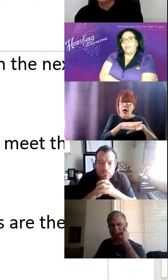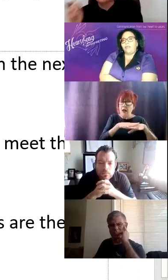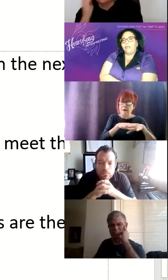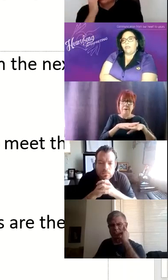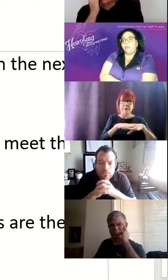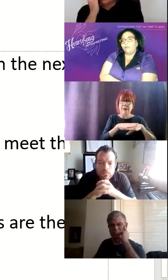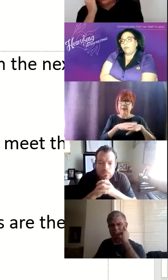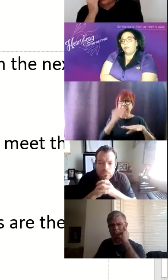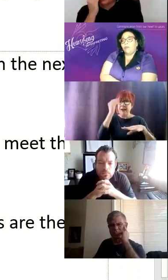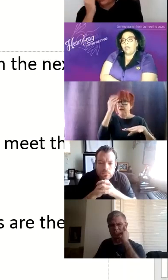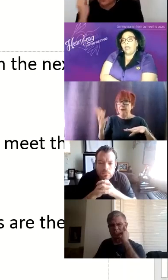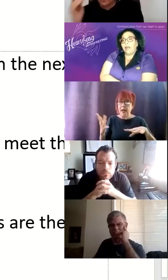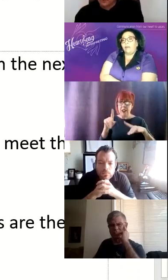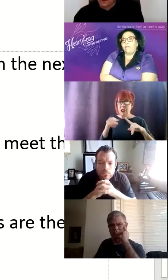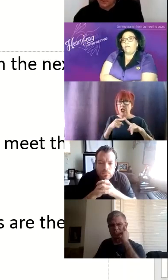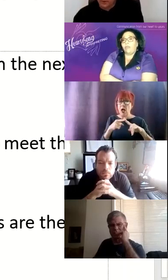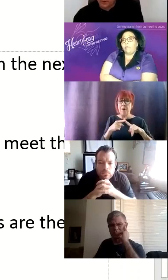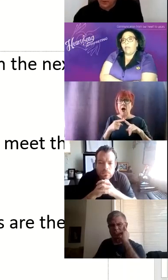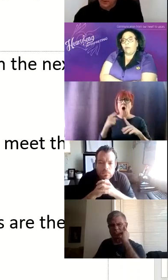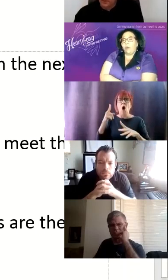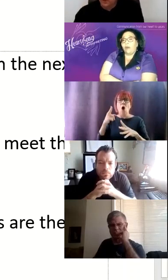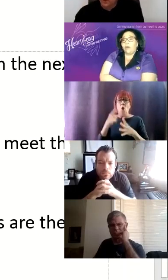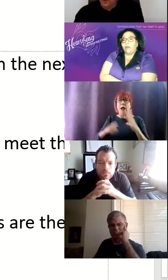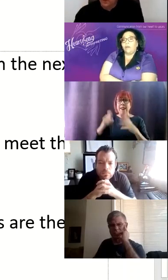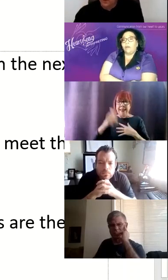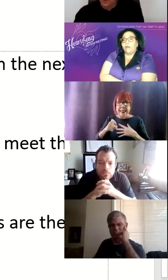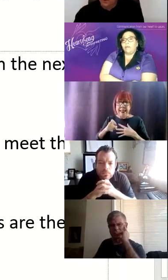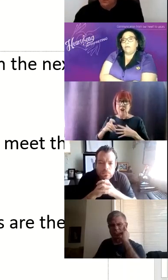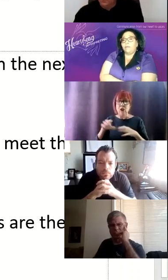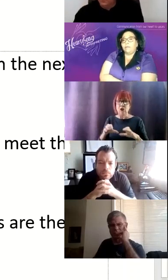things that you need to do in order to get out in the field and make it work.